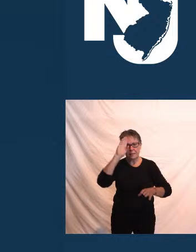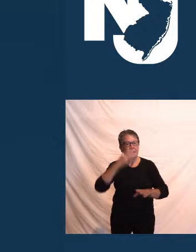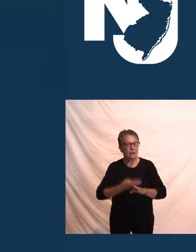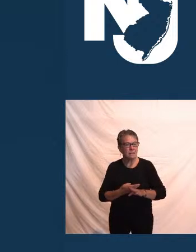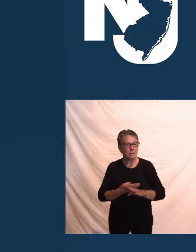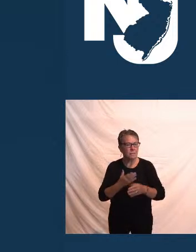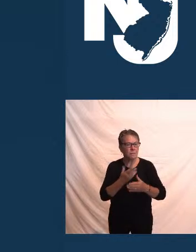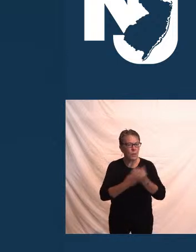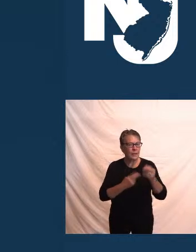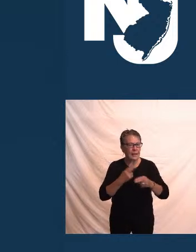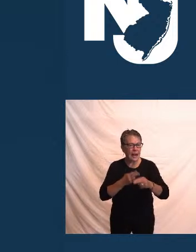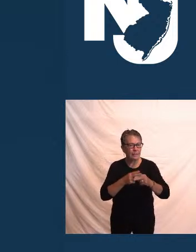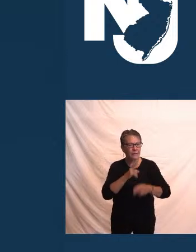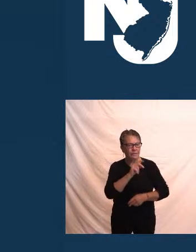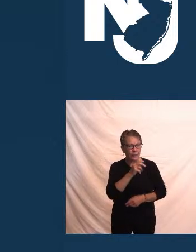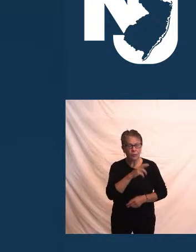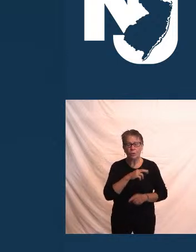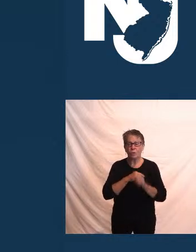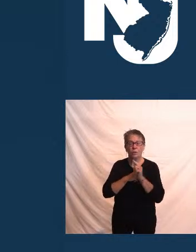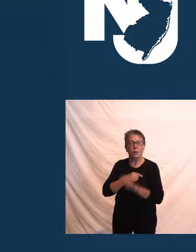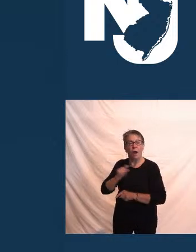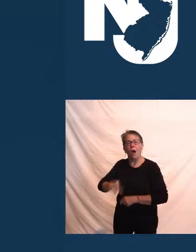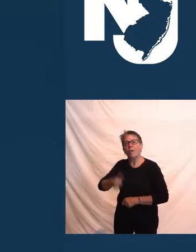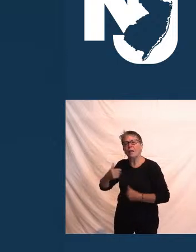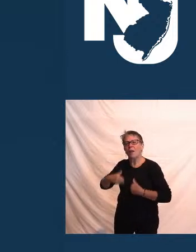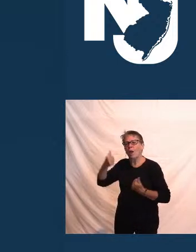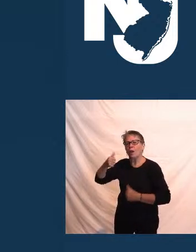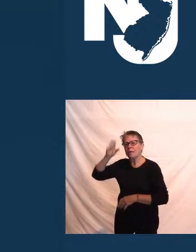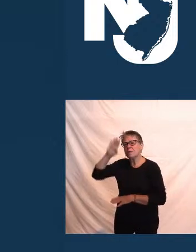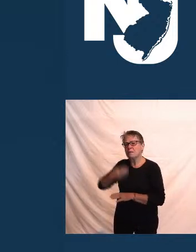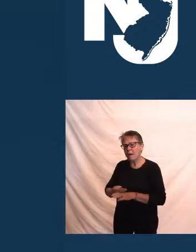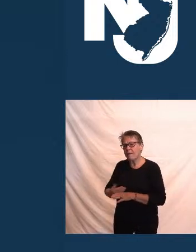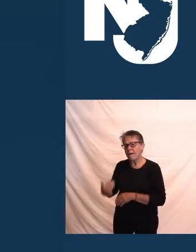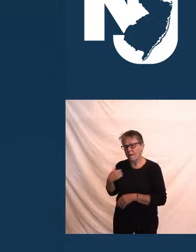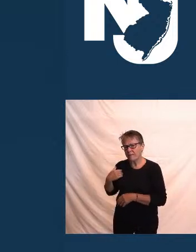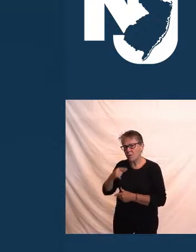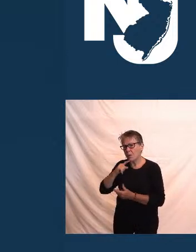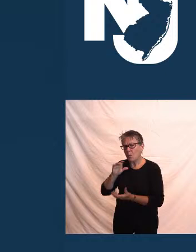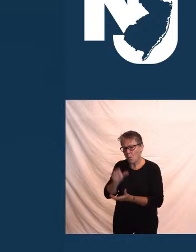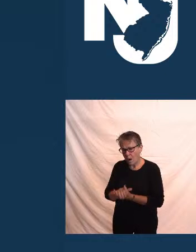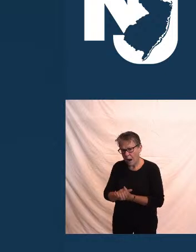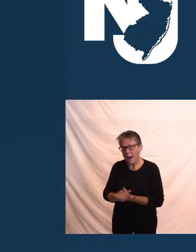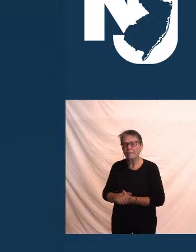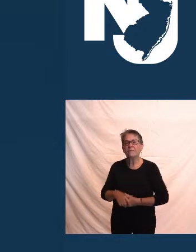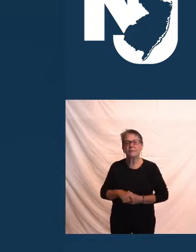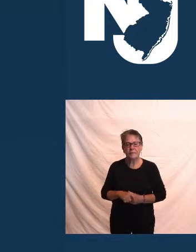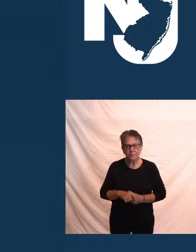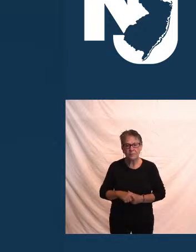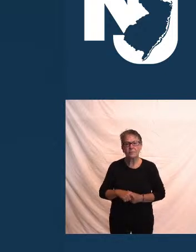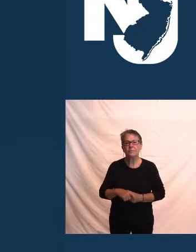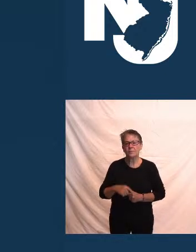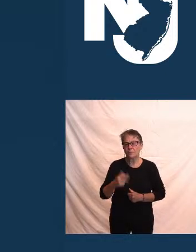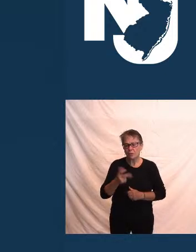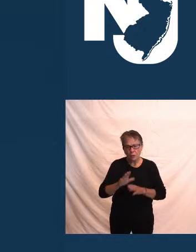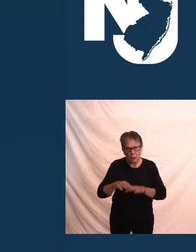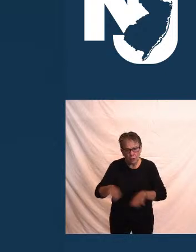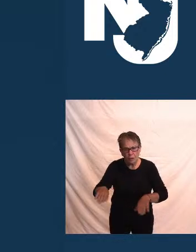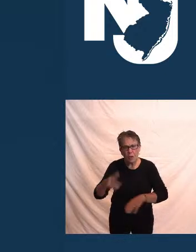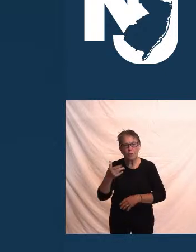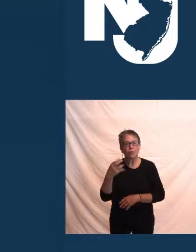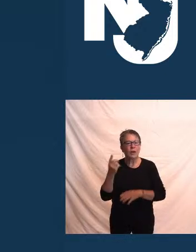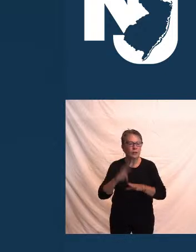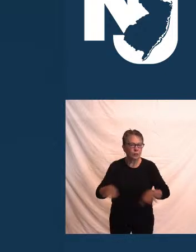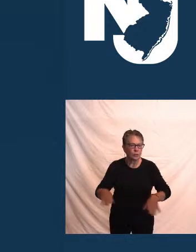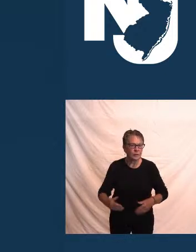them last Wednesday. She's also survived by her 2 grandchildren, Katie and Michael Jr., and great-grandchildren, Byron, Aiden,